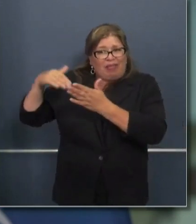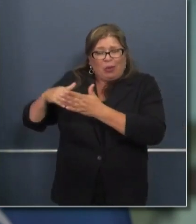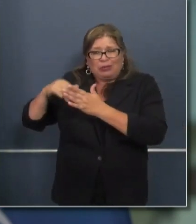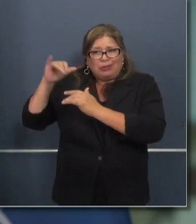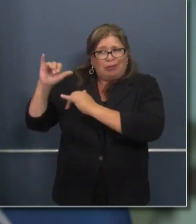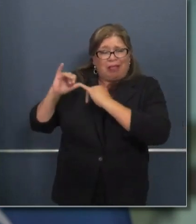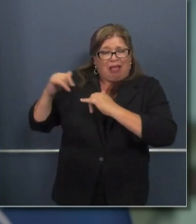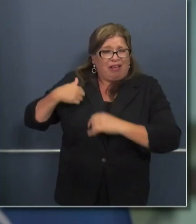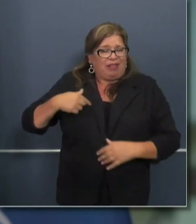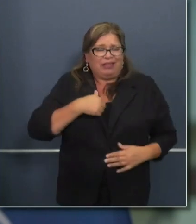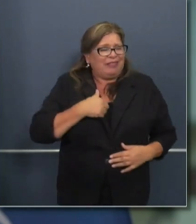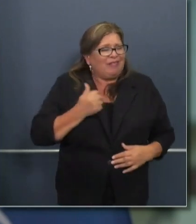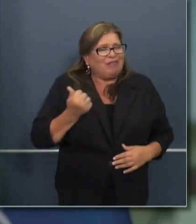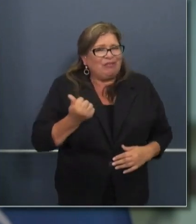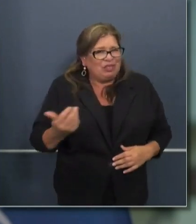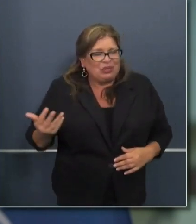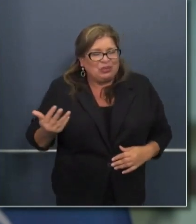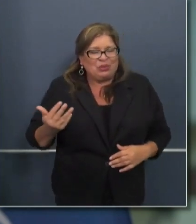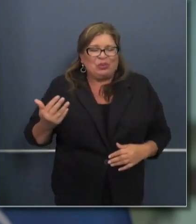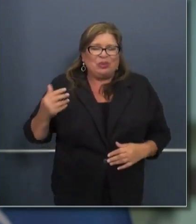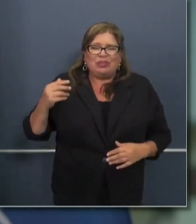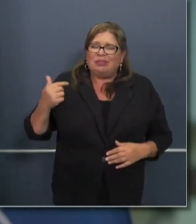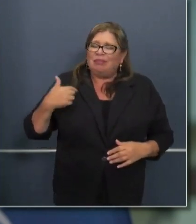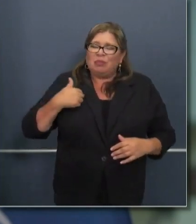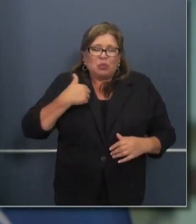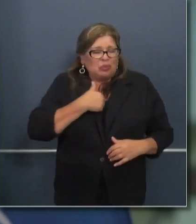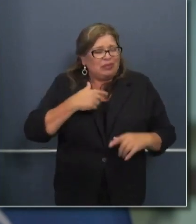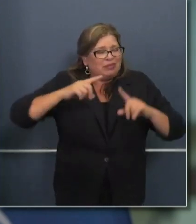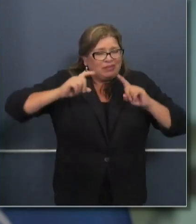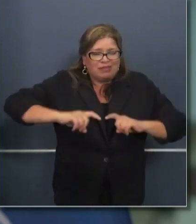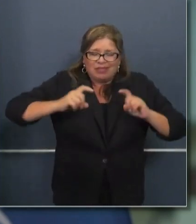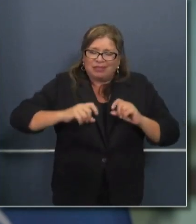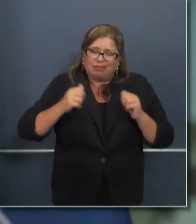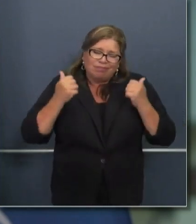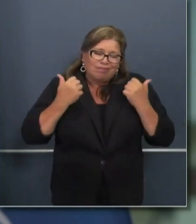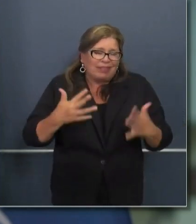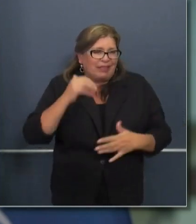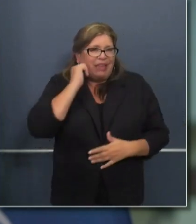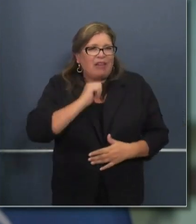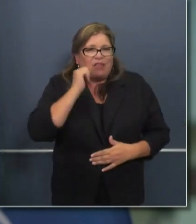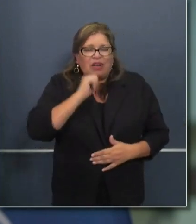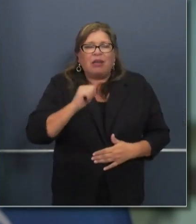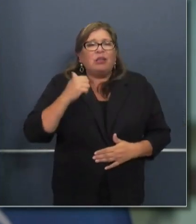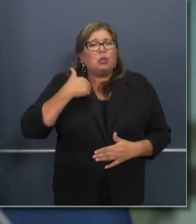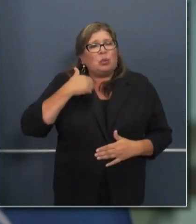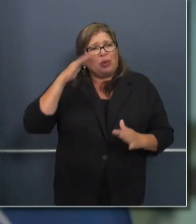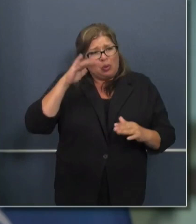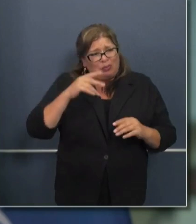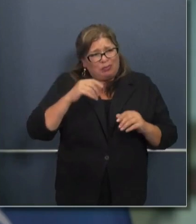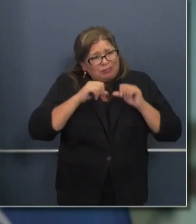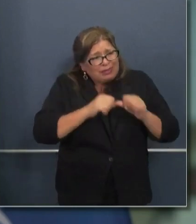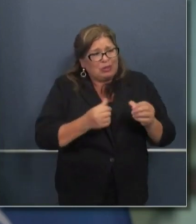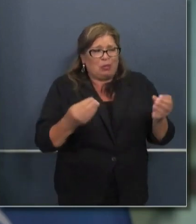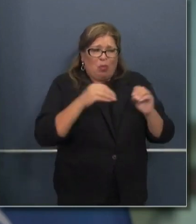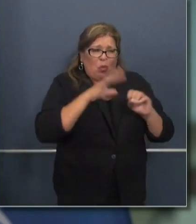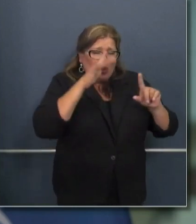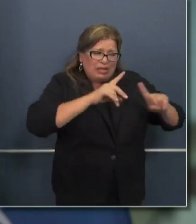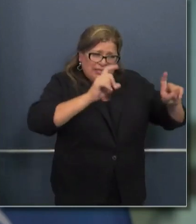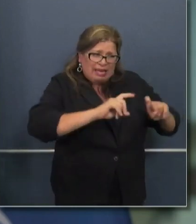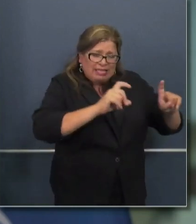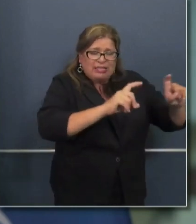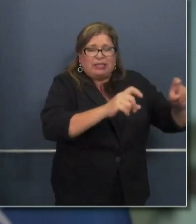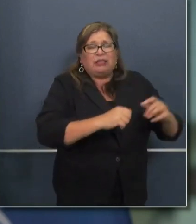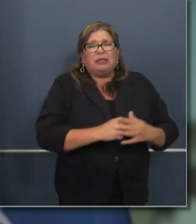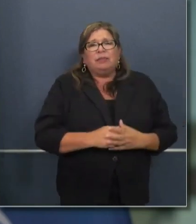days, of their citizens on a daily basis. And I hope we can continue to see those numbers go up, though we are getting